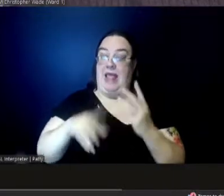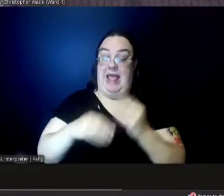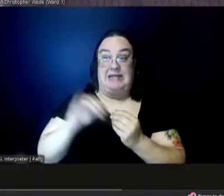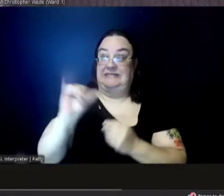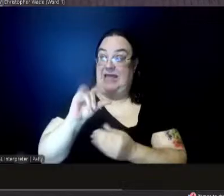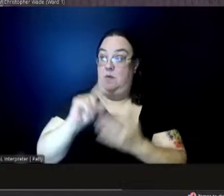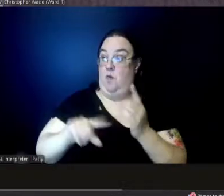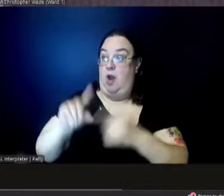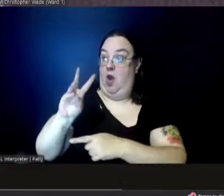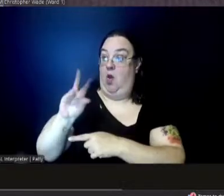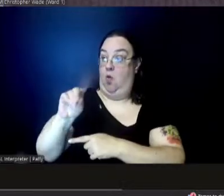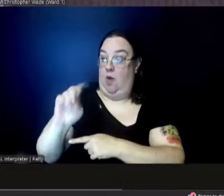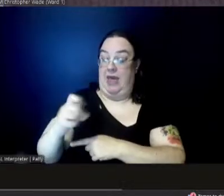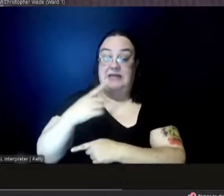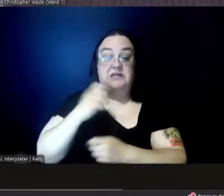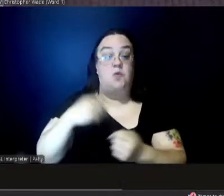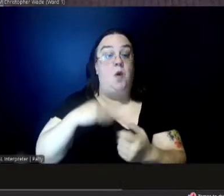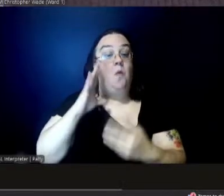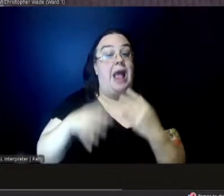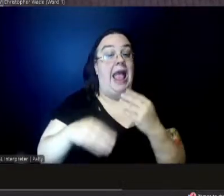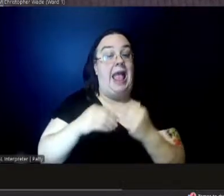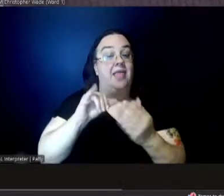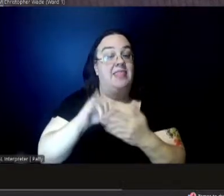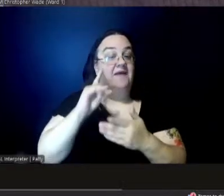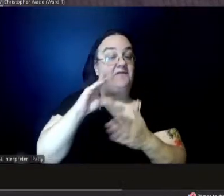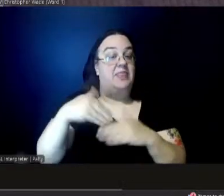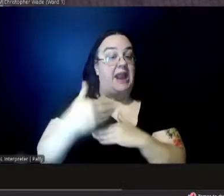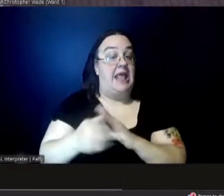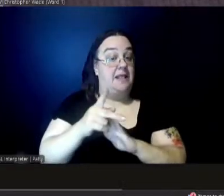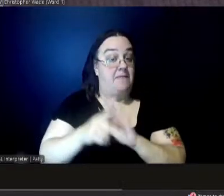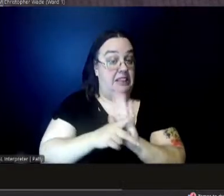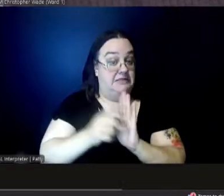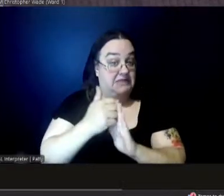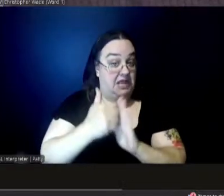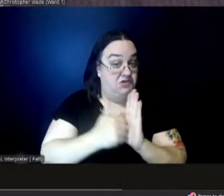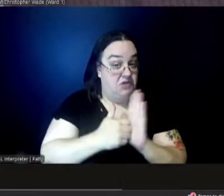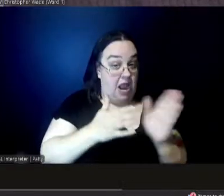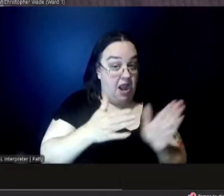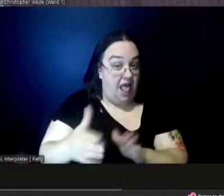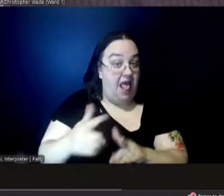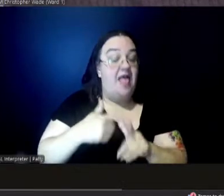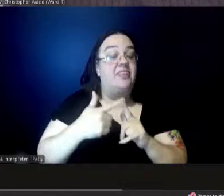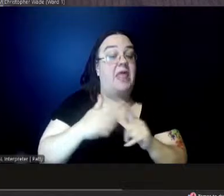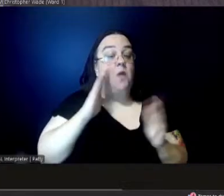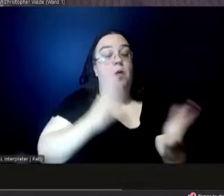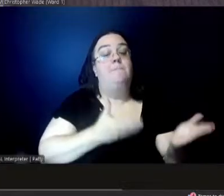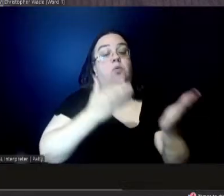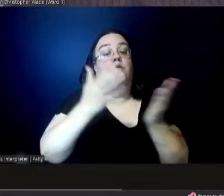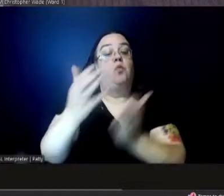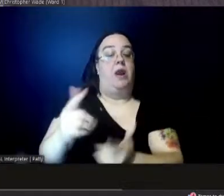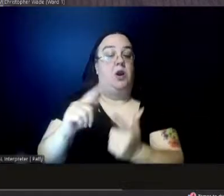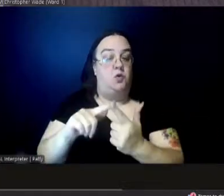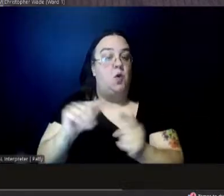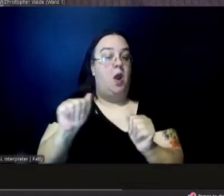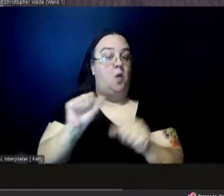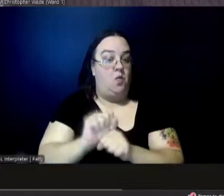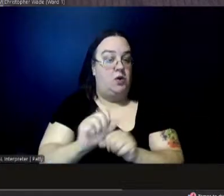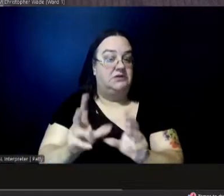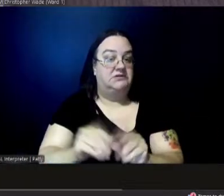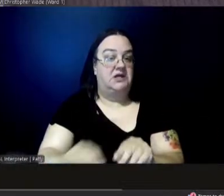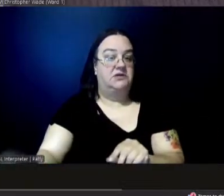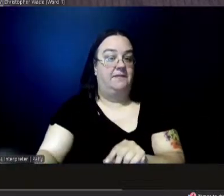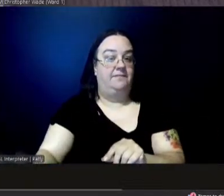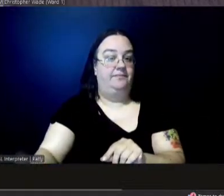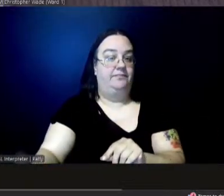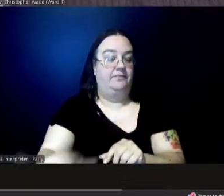will add it to the next policy agenda, and then we'll bring it to a work session. Okay. Probably not enough time